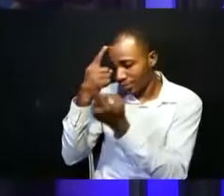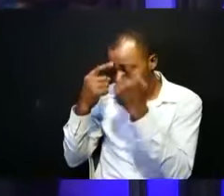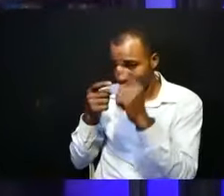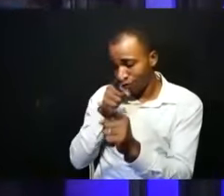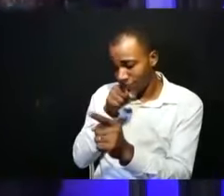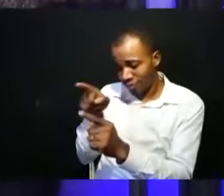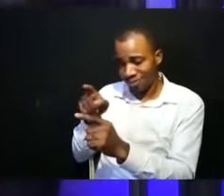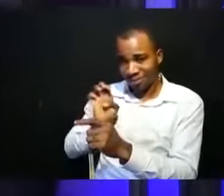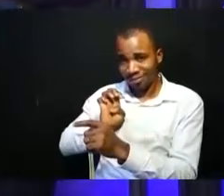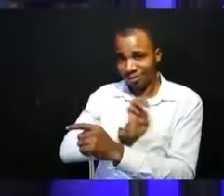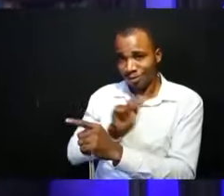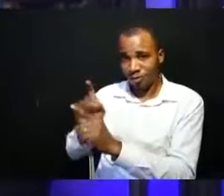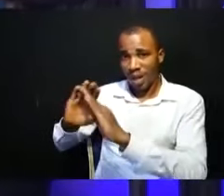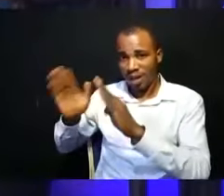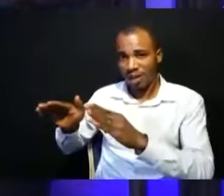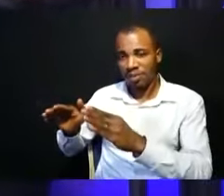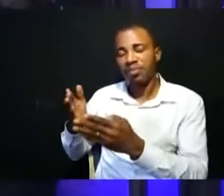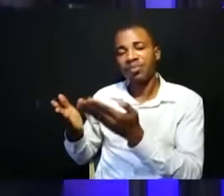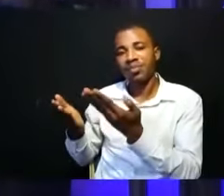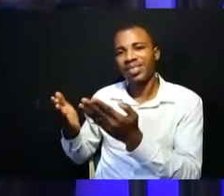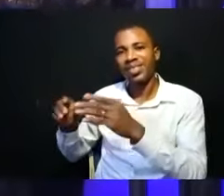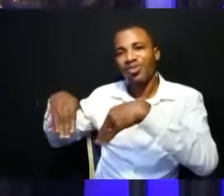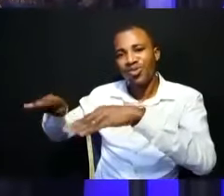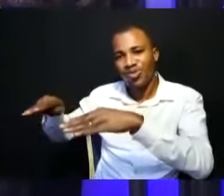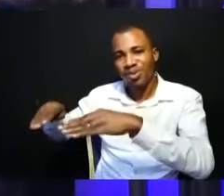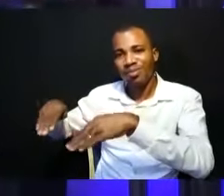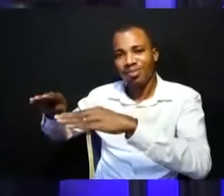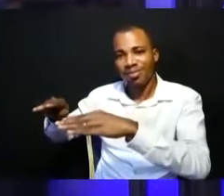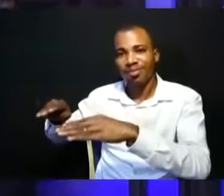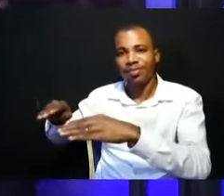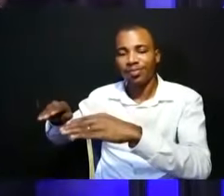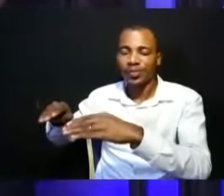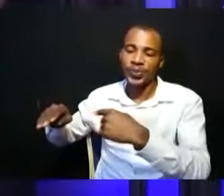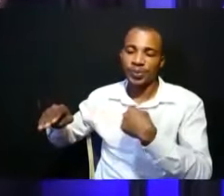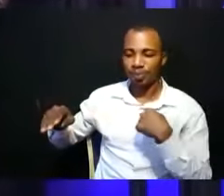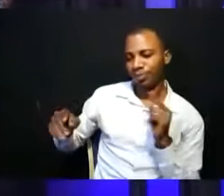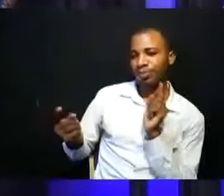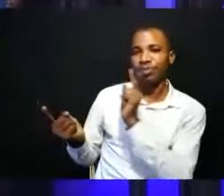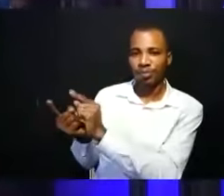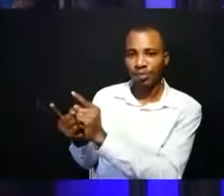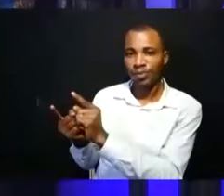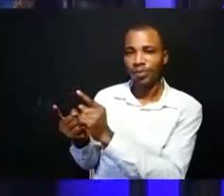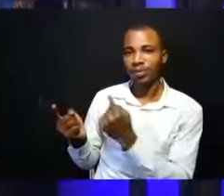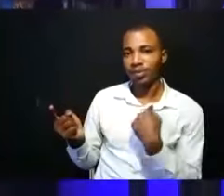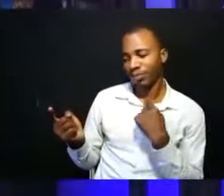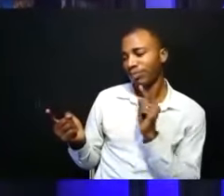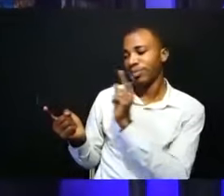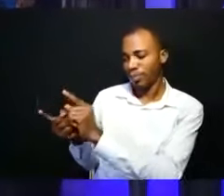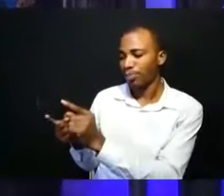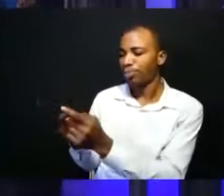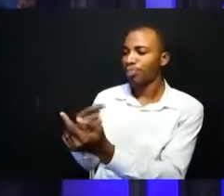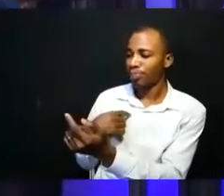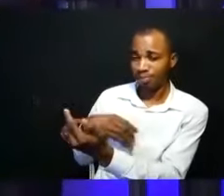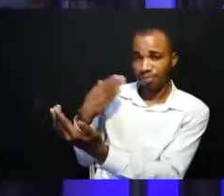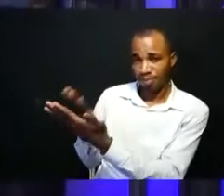modi ansi me kwa kosra me presiding elder na oye juma ewo jum. So when I went, we were just talking about the